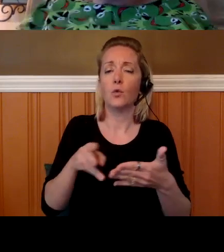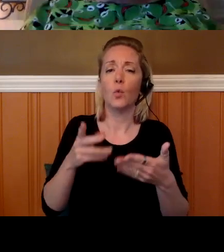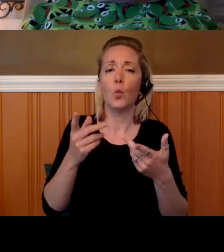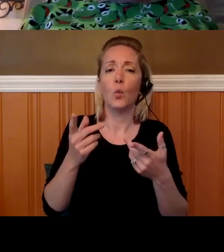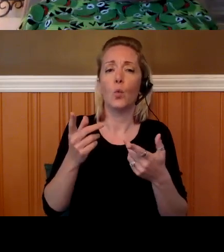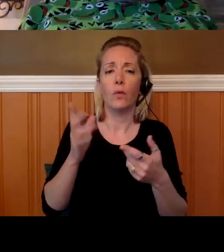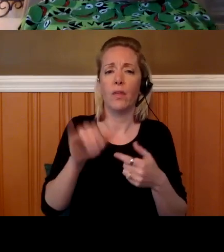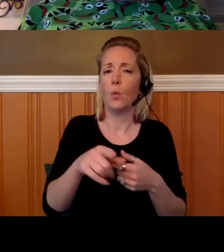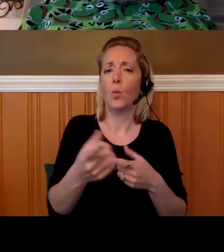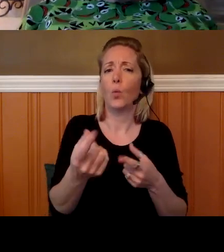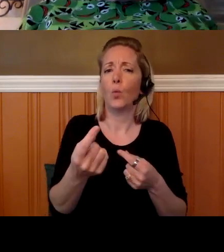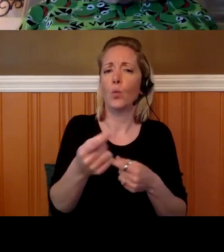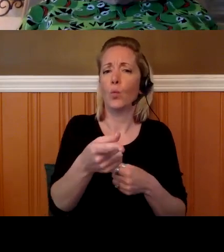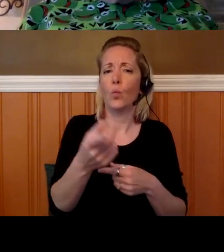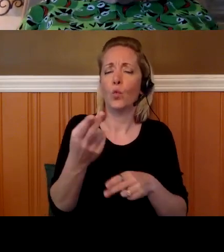Let me back up.